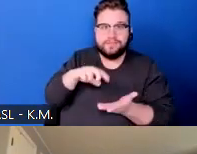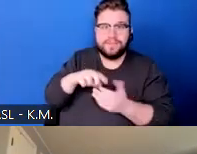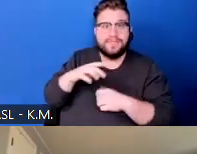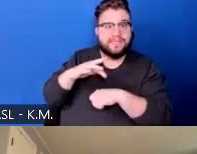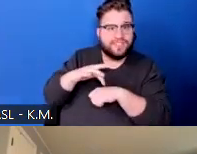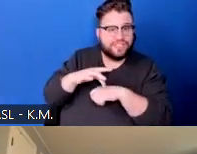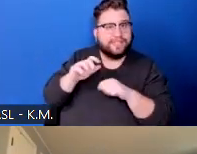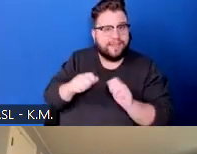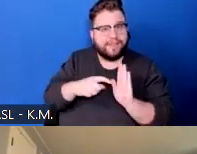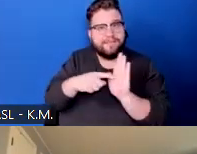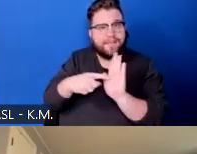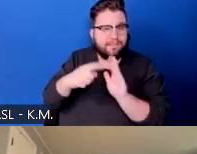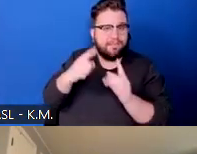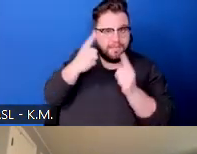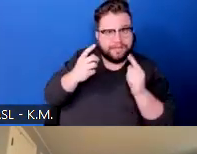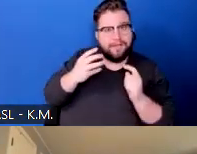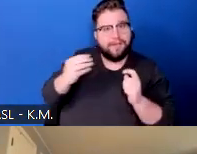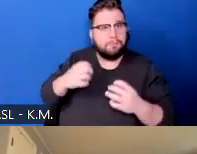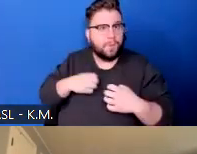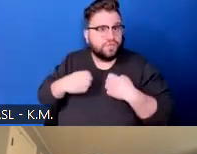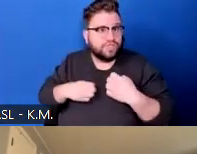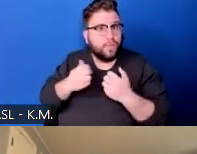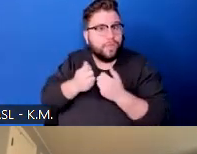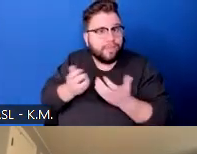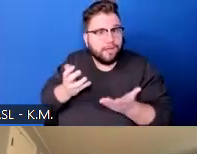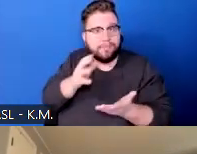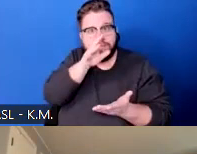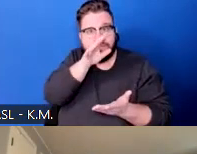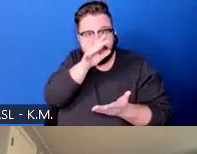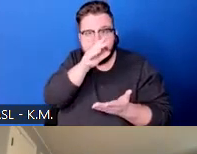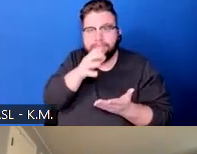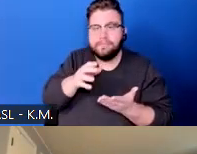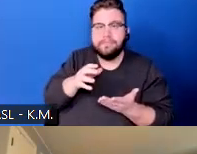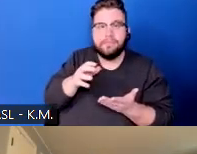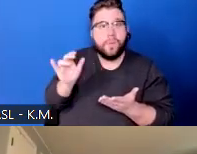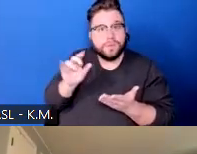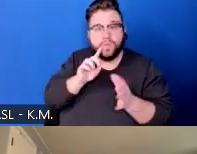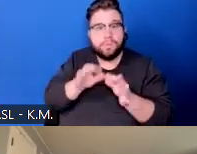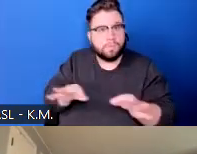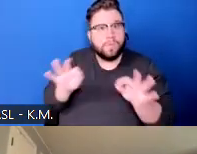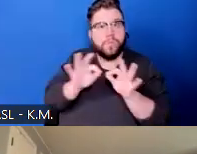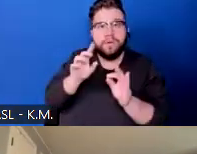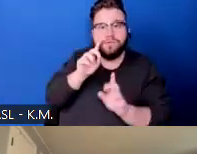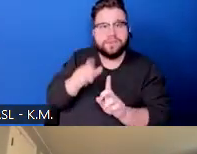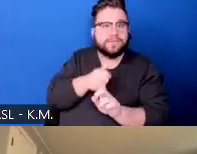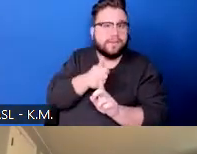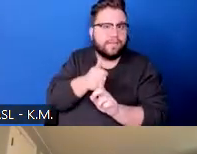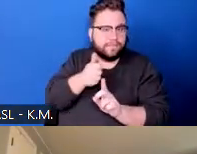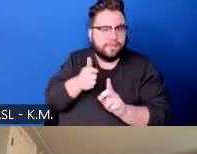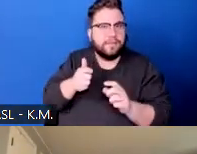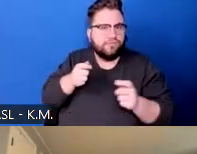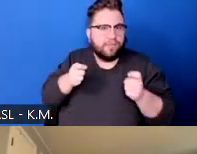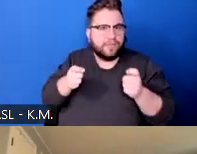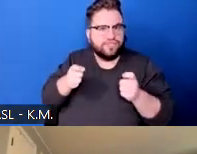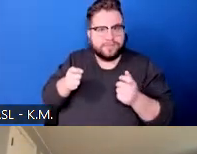to verbalize something. Touch is also really critical for self-regulation. So self-stimulatory and